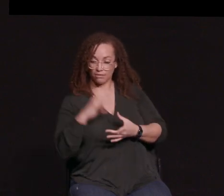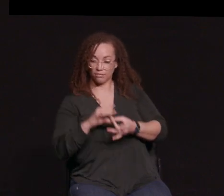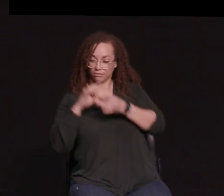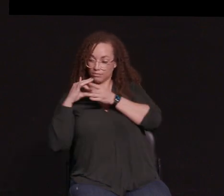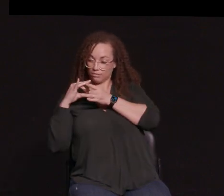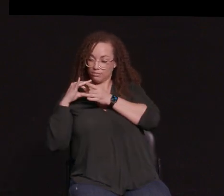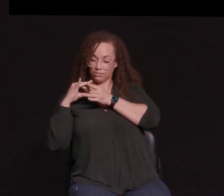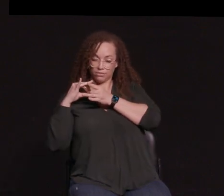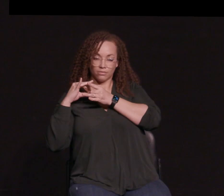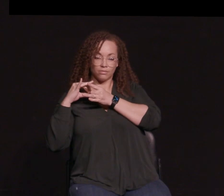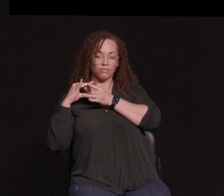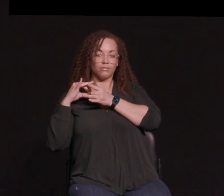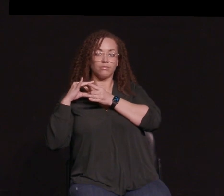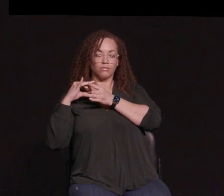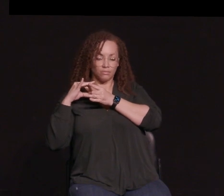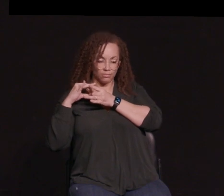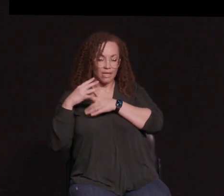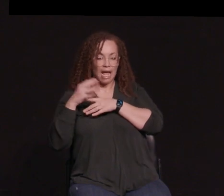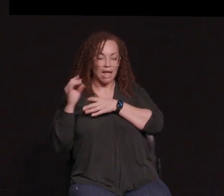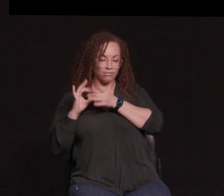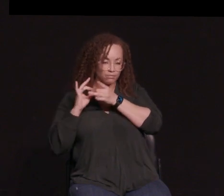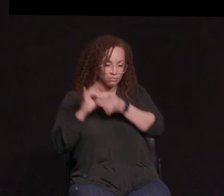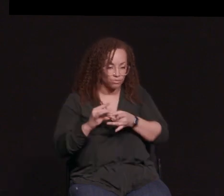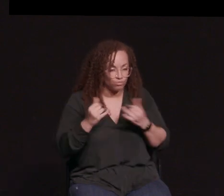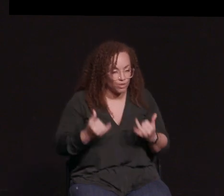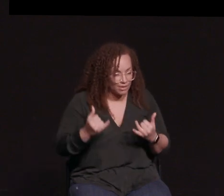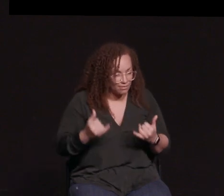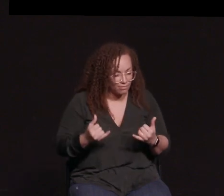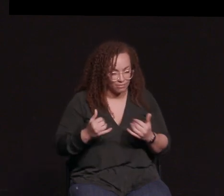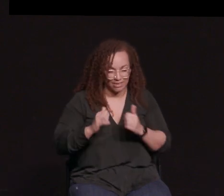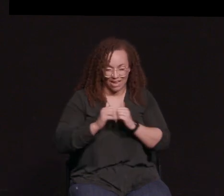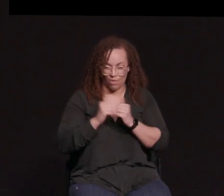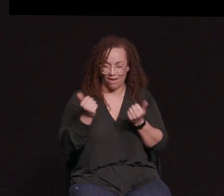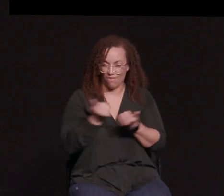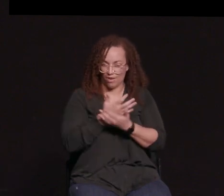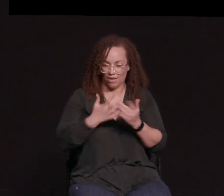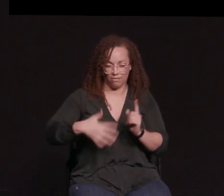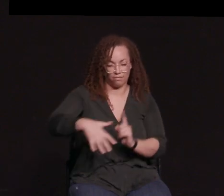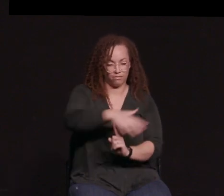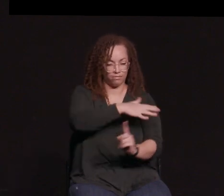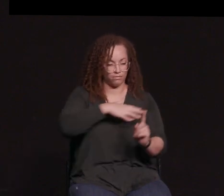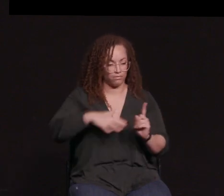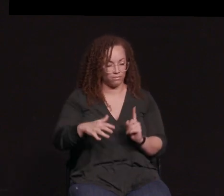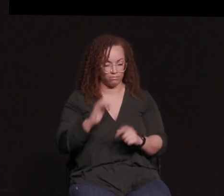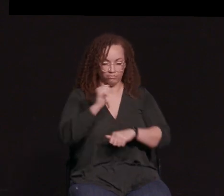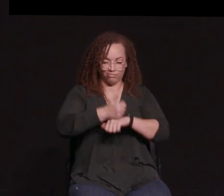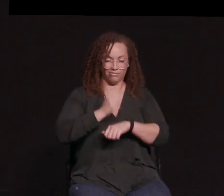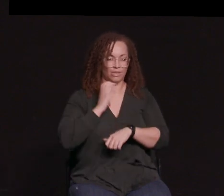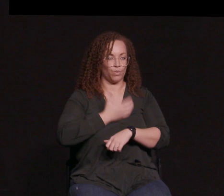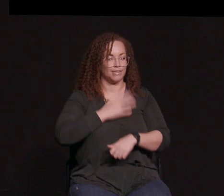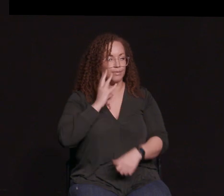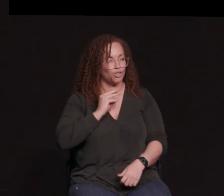built environment around us shapes our experience of race and vice versa.